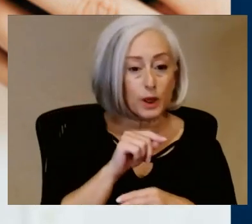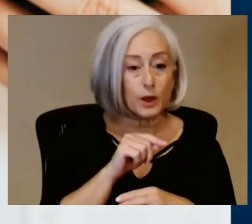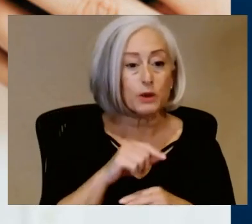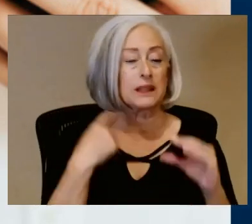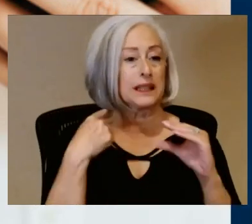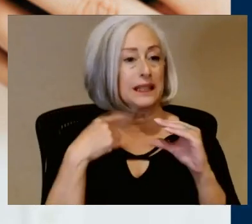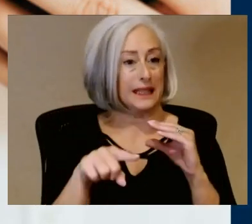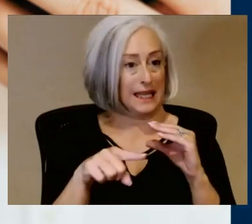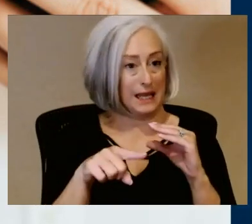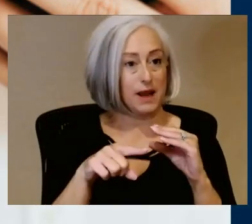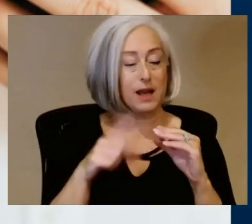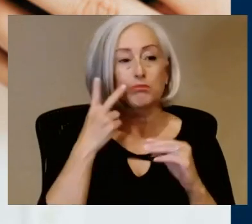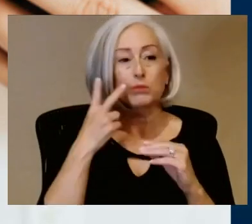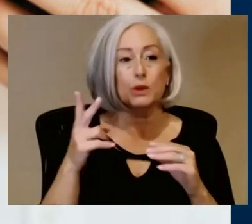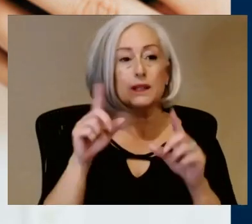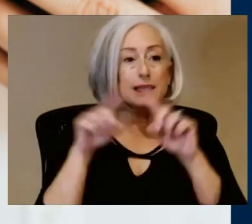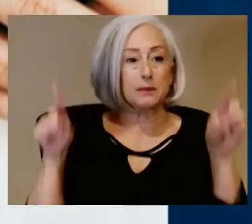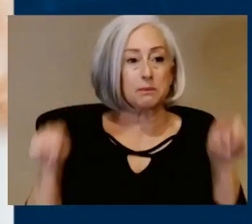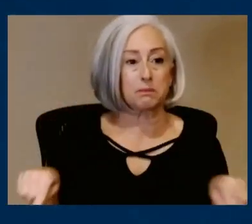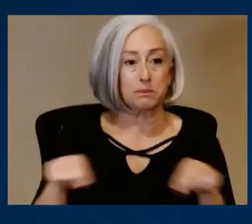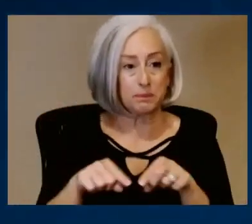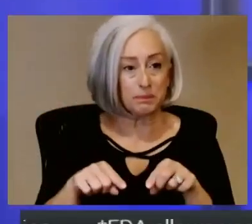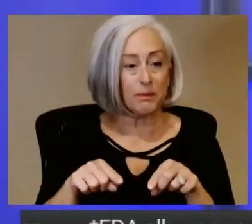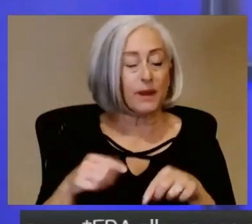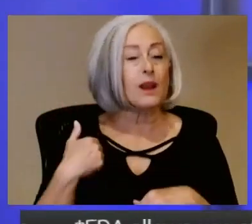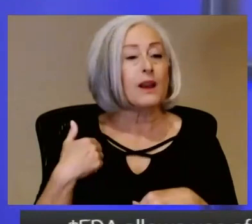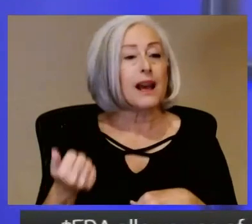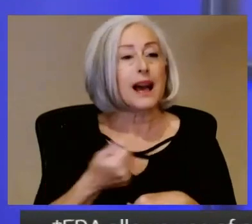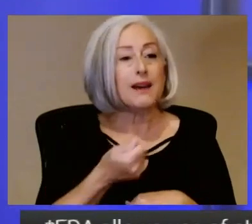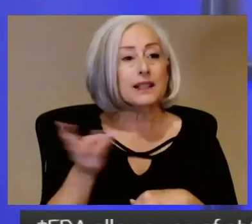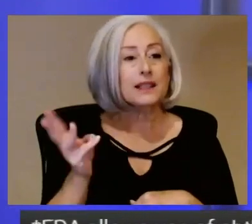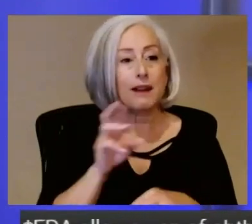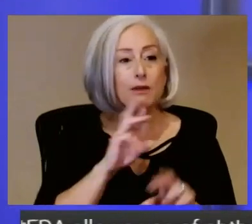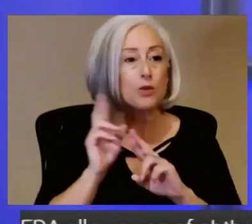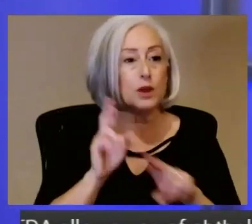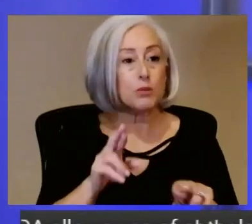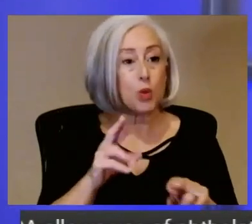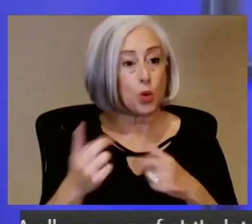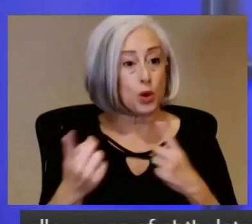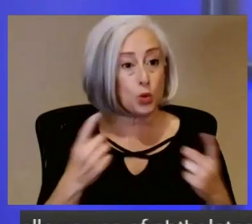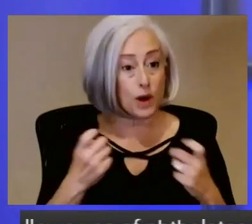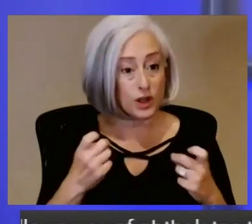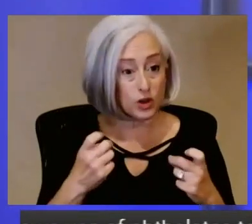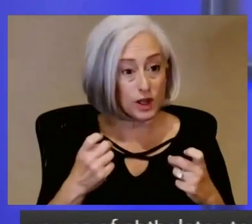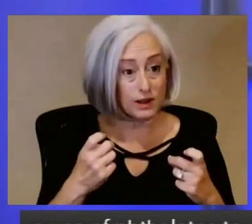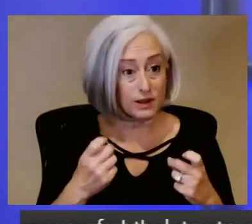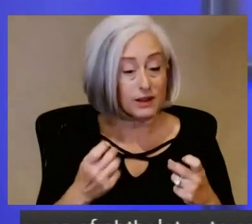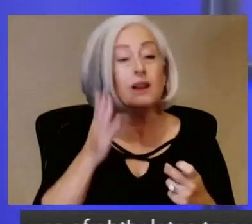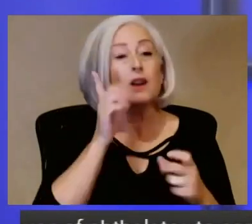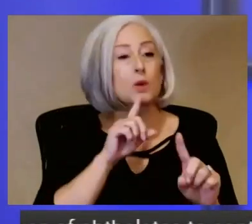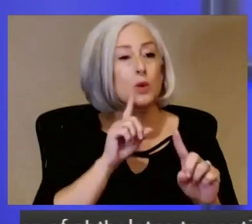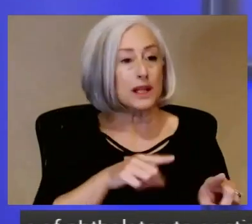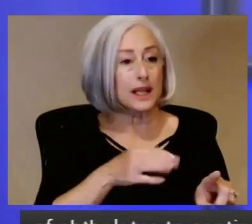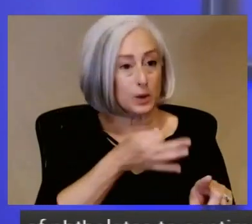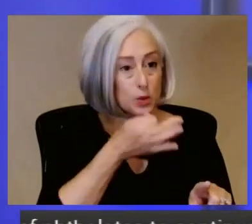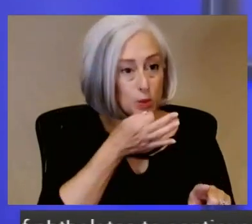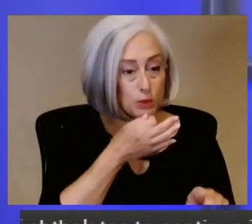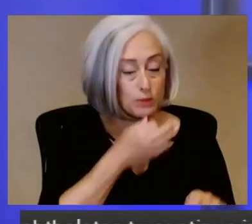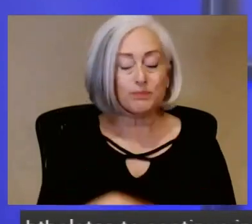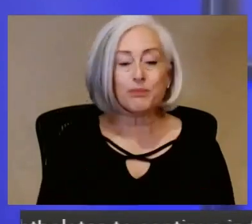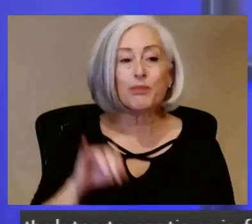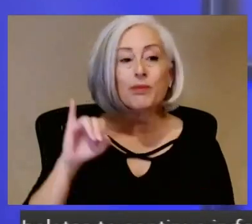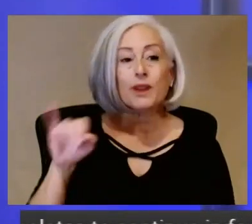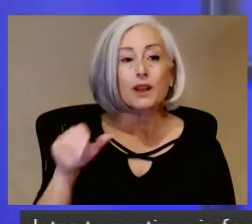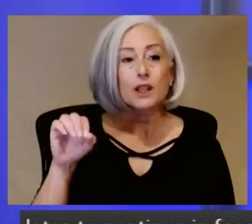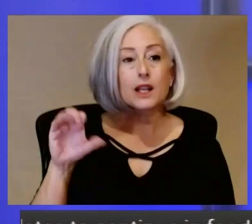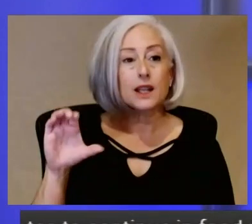reporter questions. We are going to get through a lot of this initial information, and then we will get to those here in just a few moments. In Johnson County, the CDC says